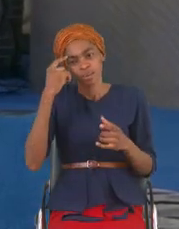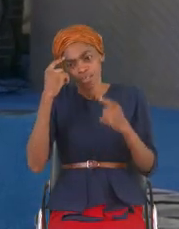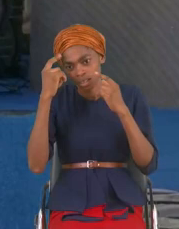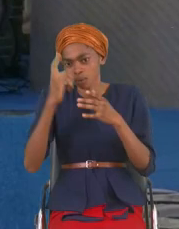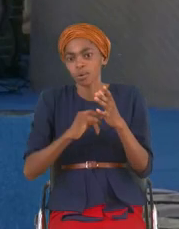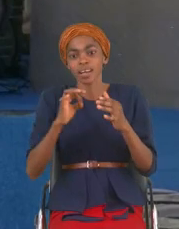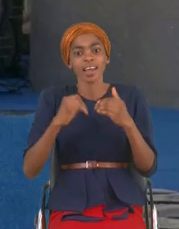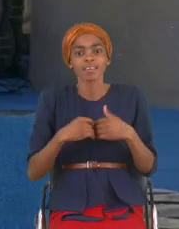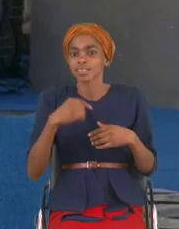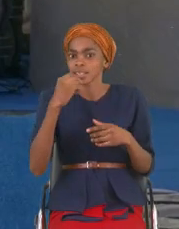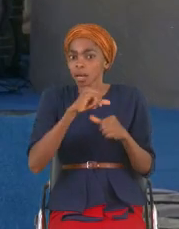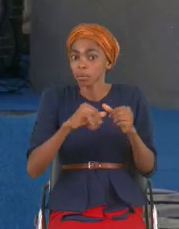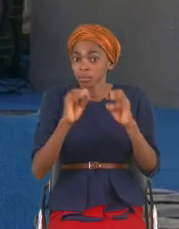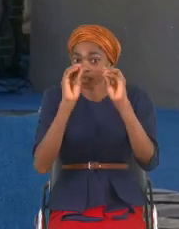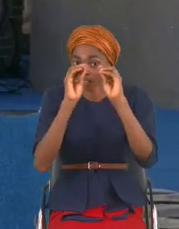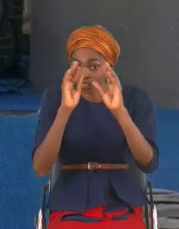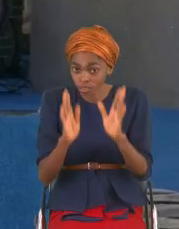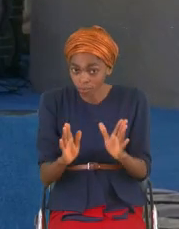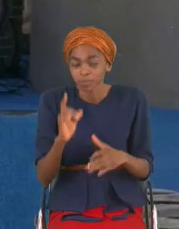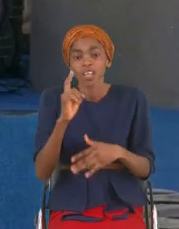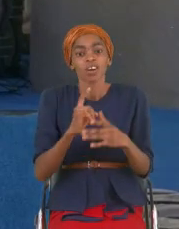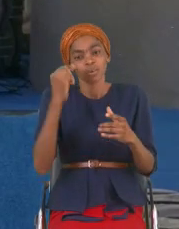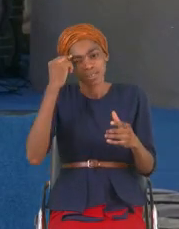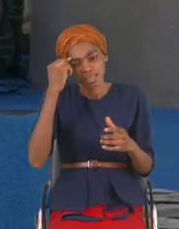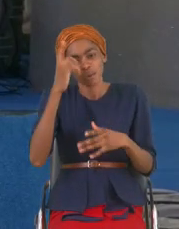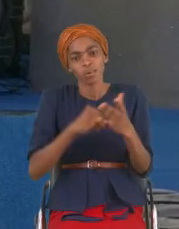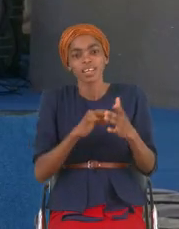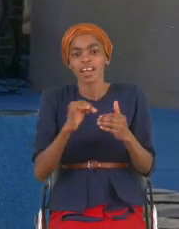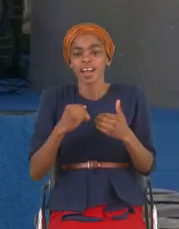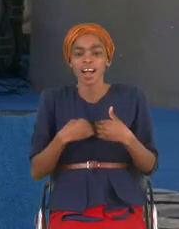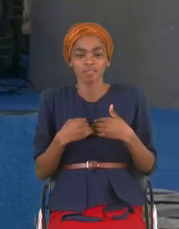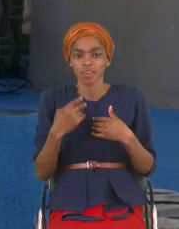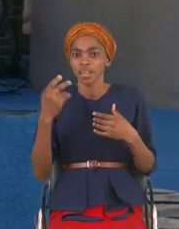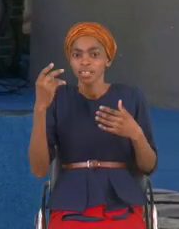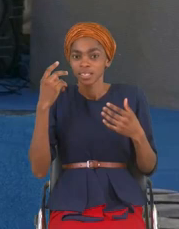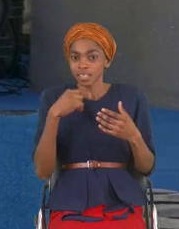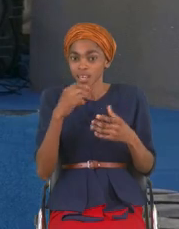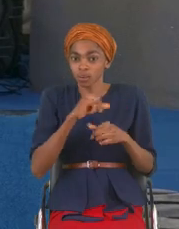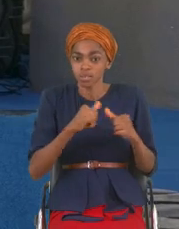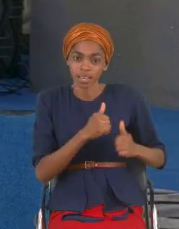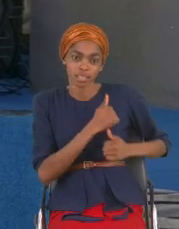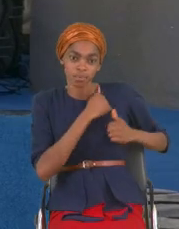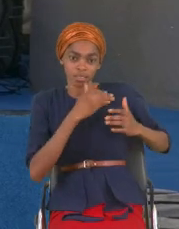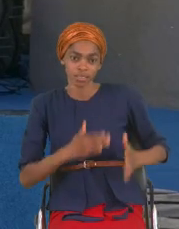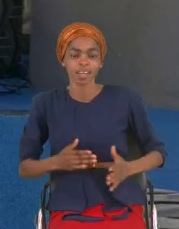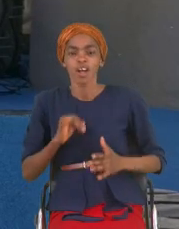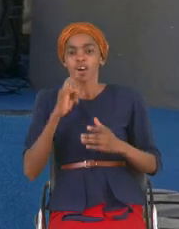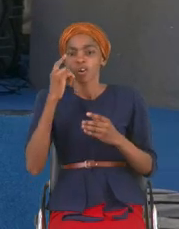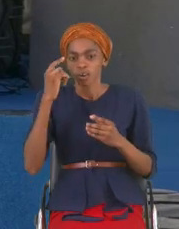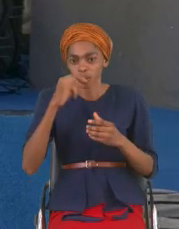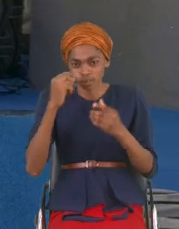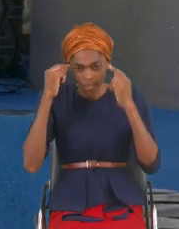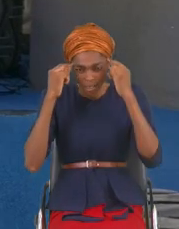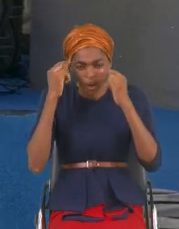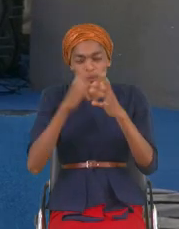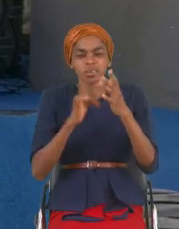the teacher. Consider what I've said about the soldier. Consider what I've said about